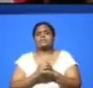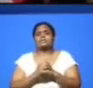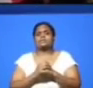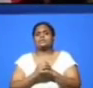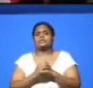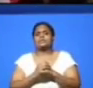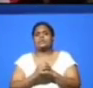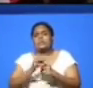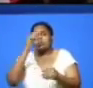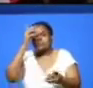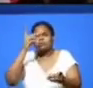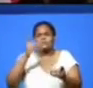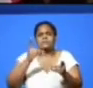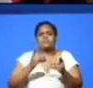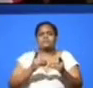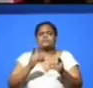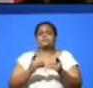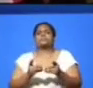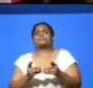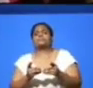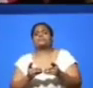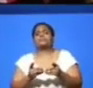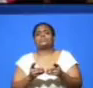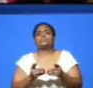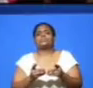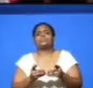that's making a decision.